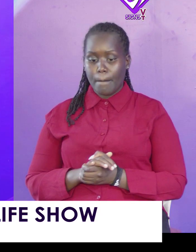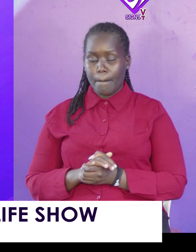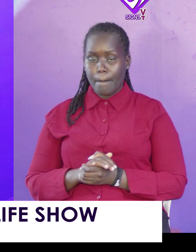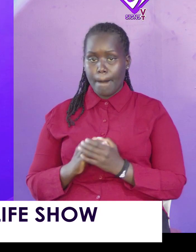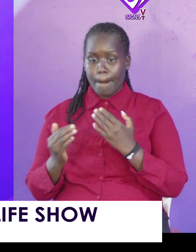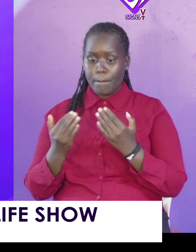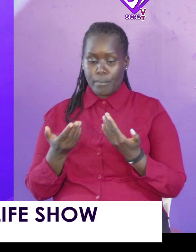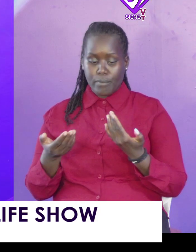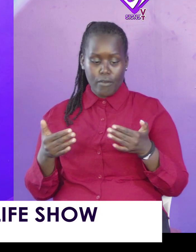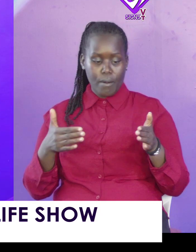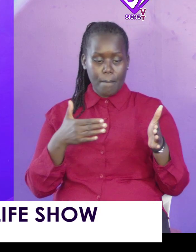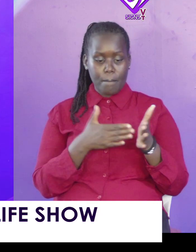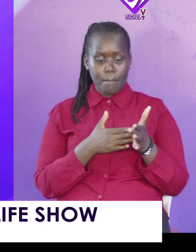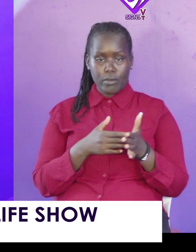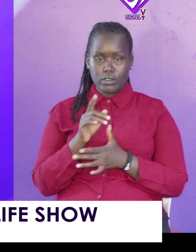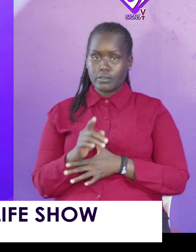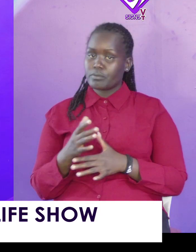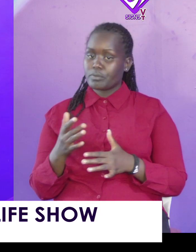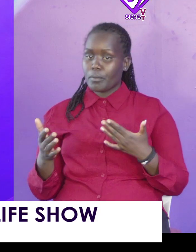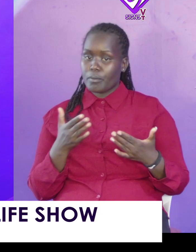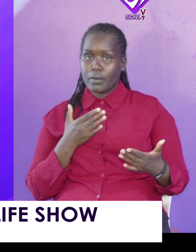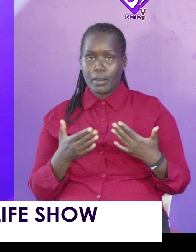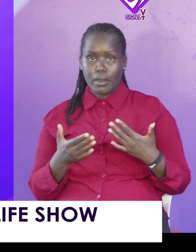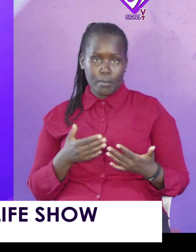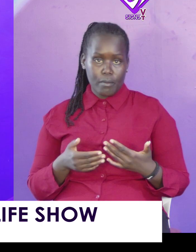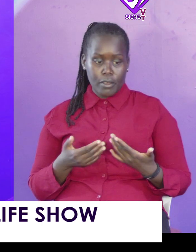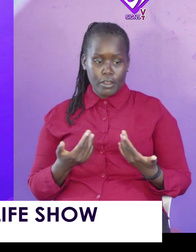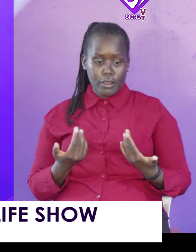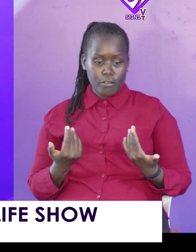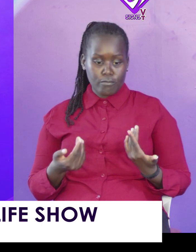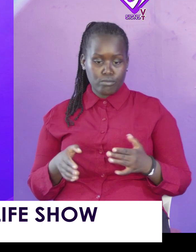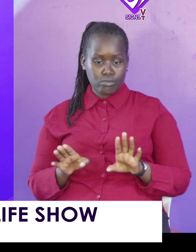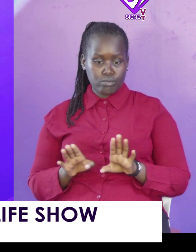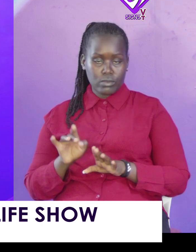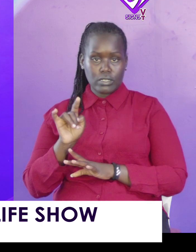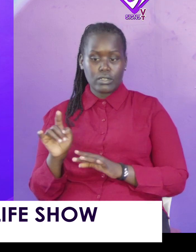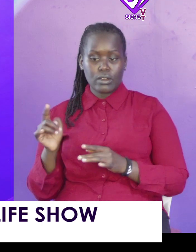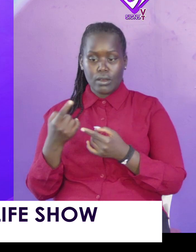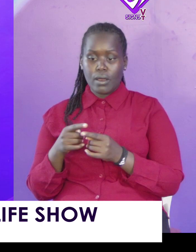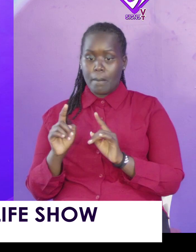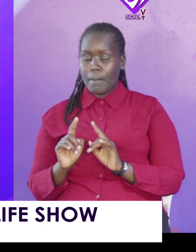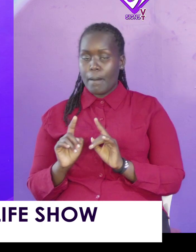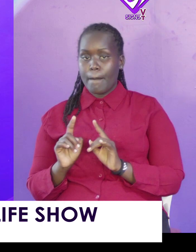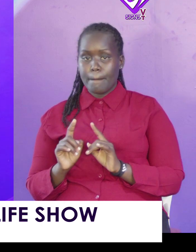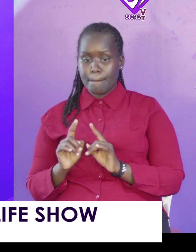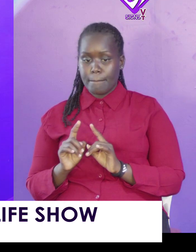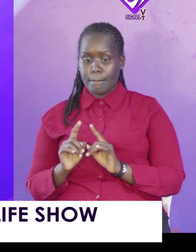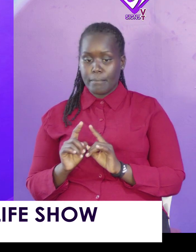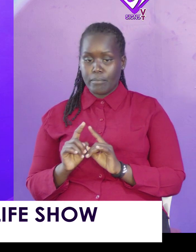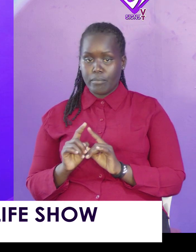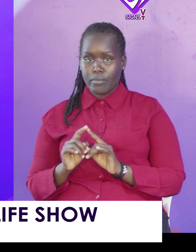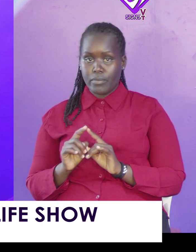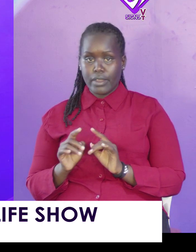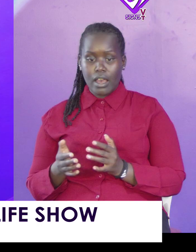have blocked you. They may have blacklisted you. But look, lift up your